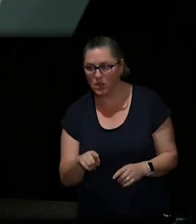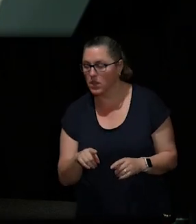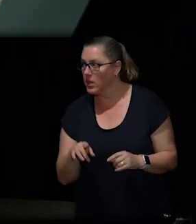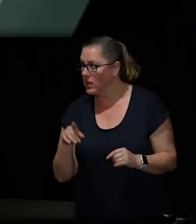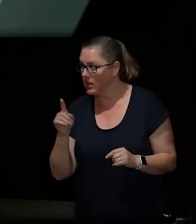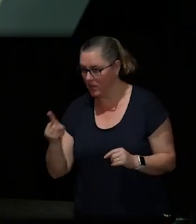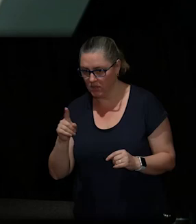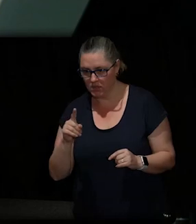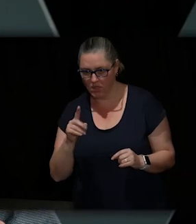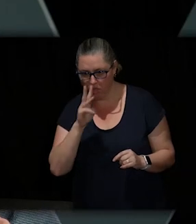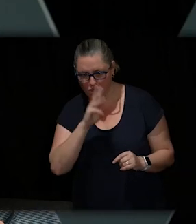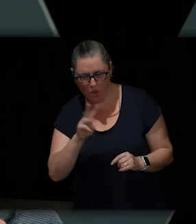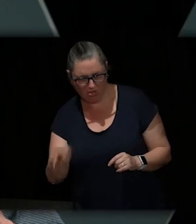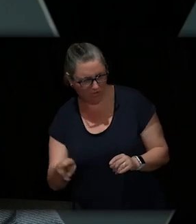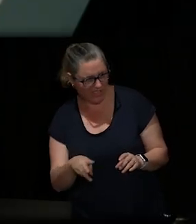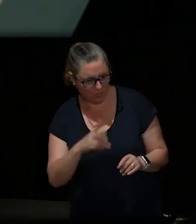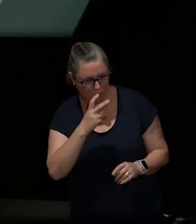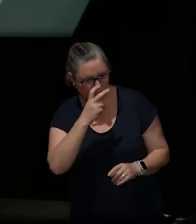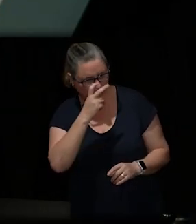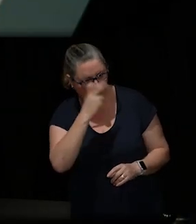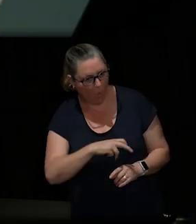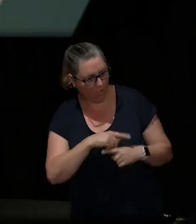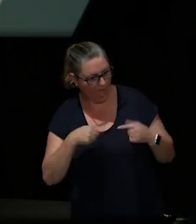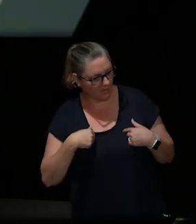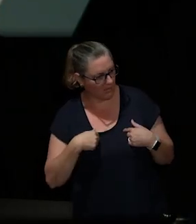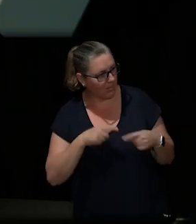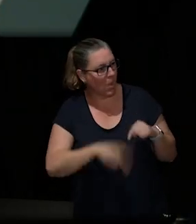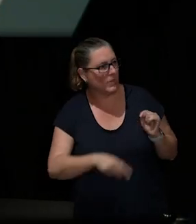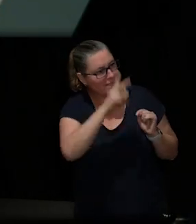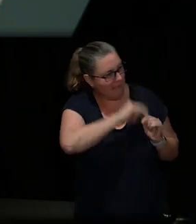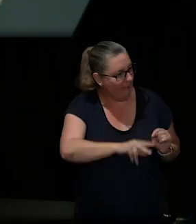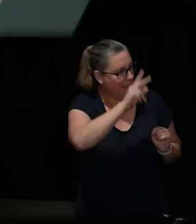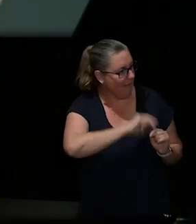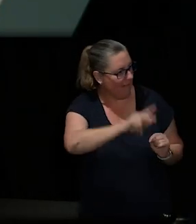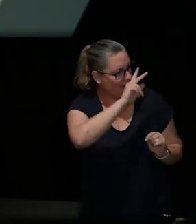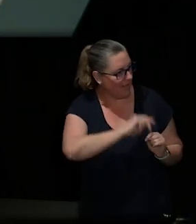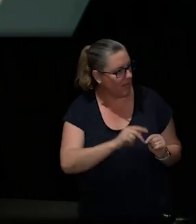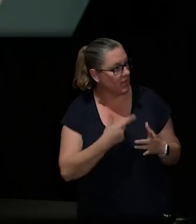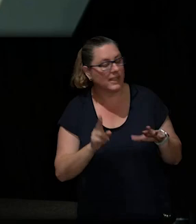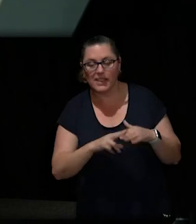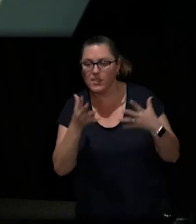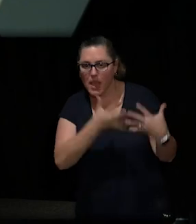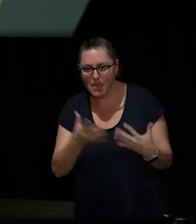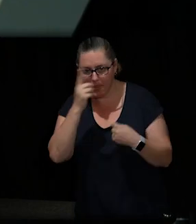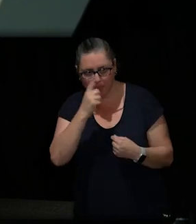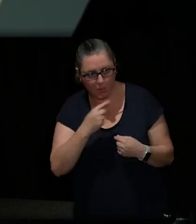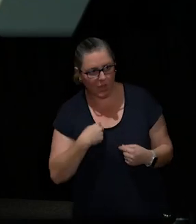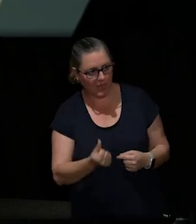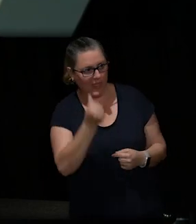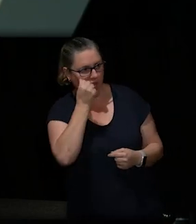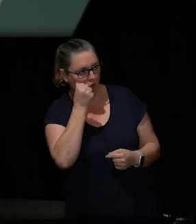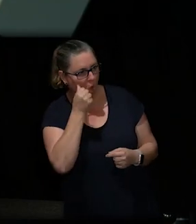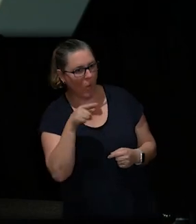old. That was old to us. Yeah, very. This was, and you know, you're right that if the American people had known that this administration,